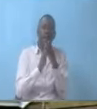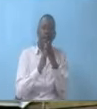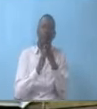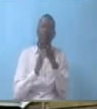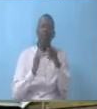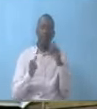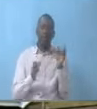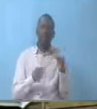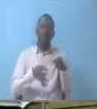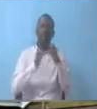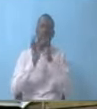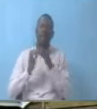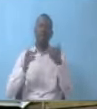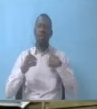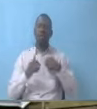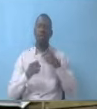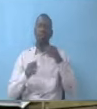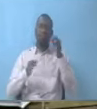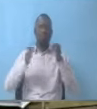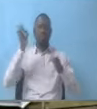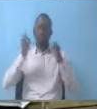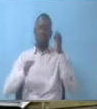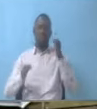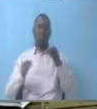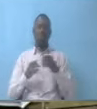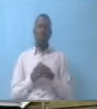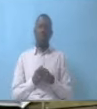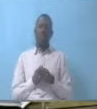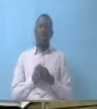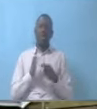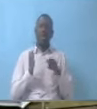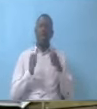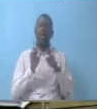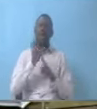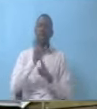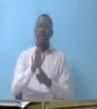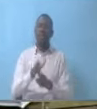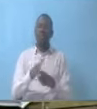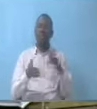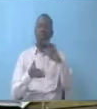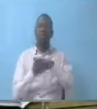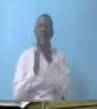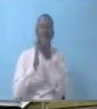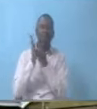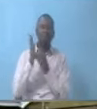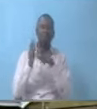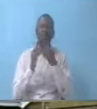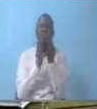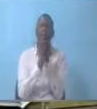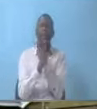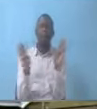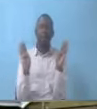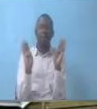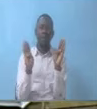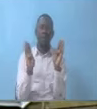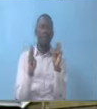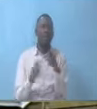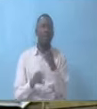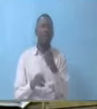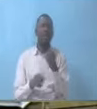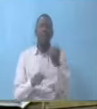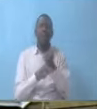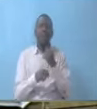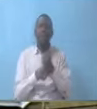especially on the issue of bail. It made bail basically almost very